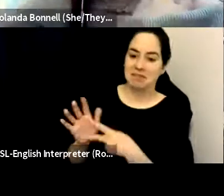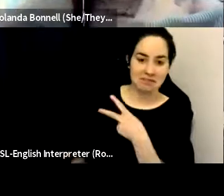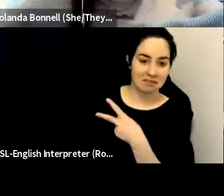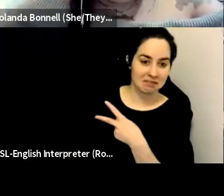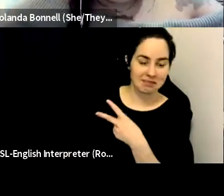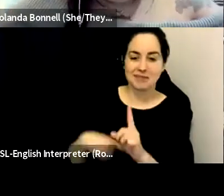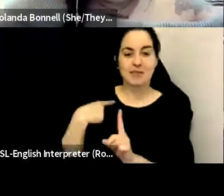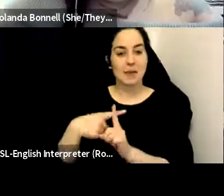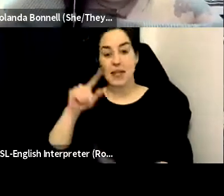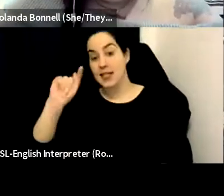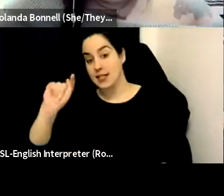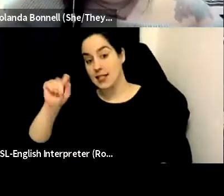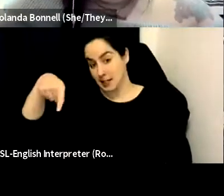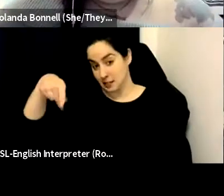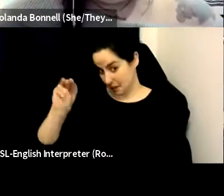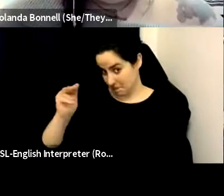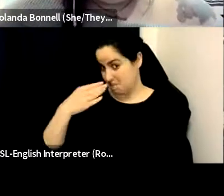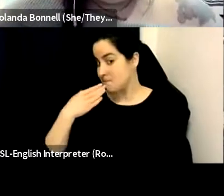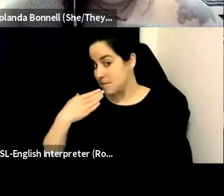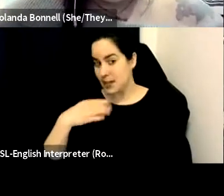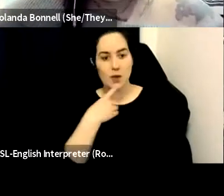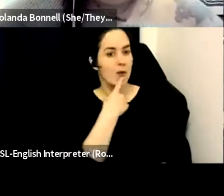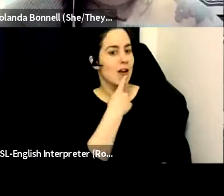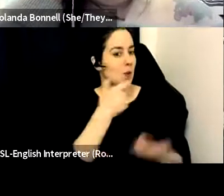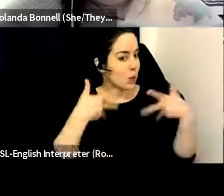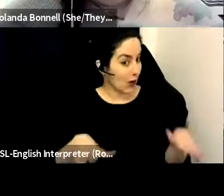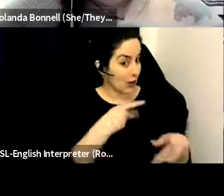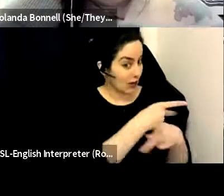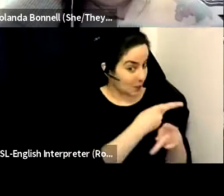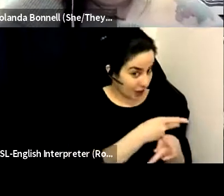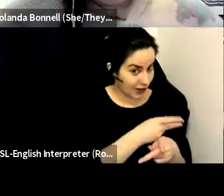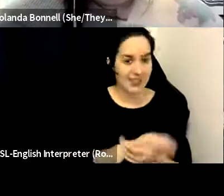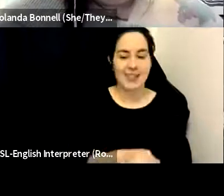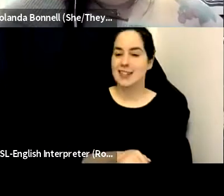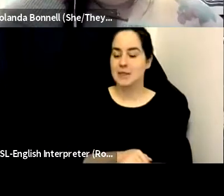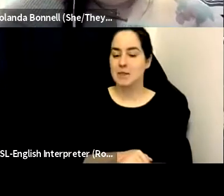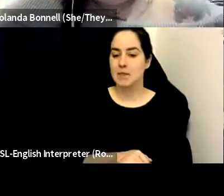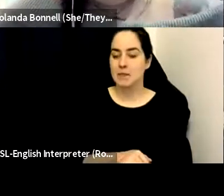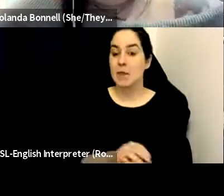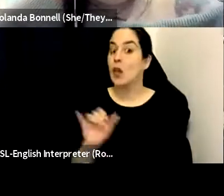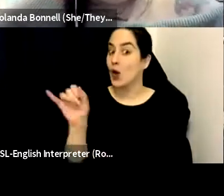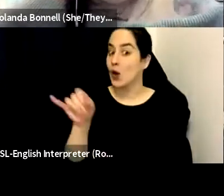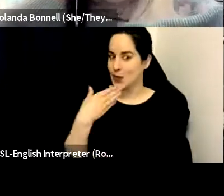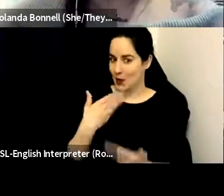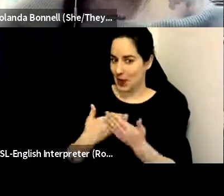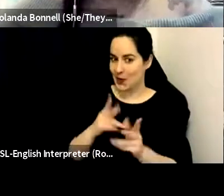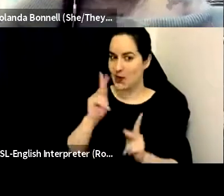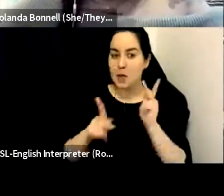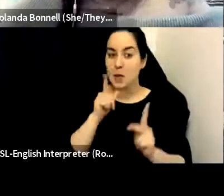well as TPM and Red Dress Productions. And thank you also to the behind the scenes